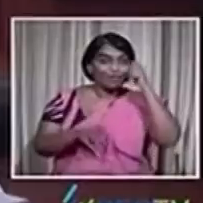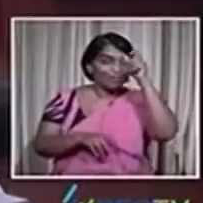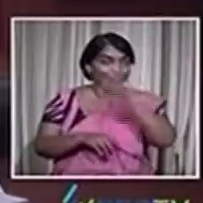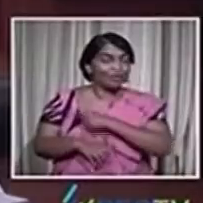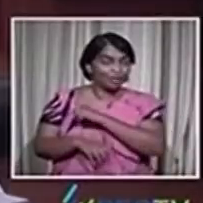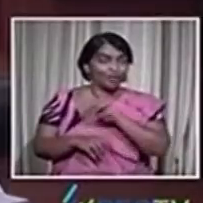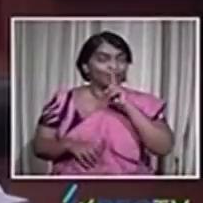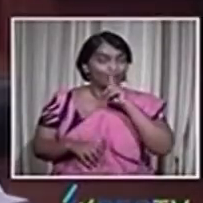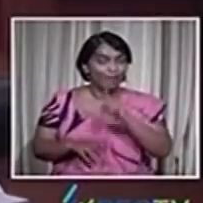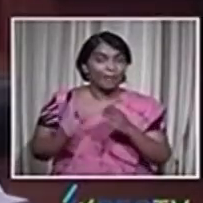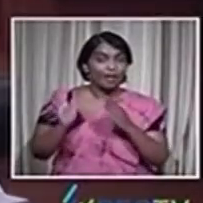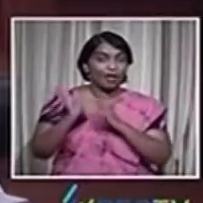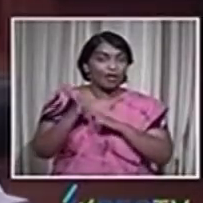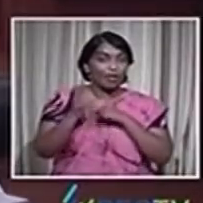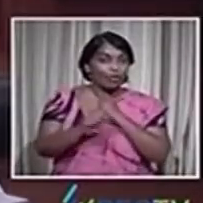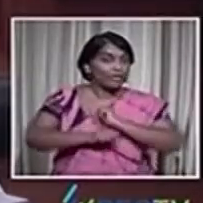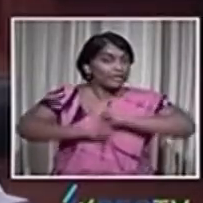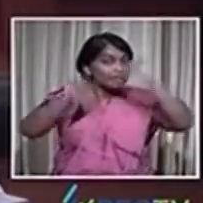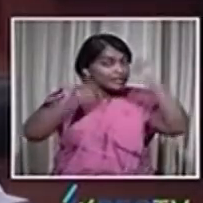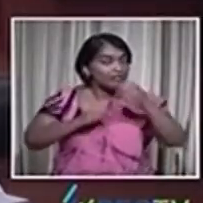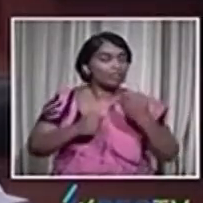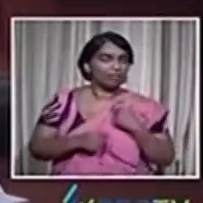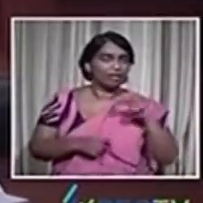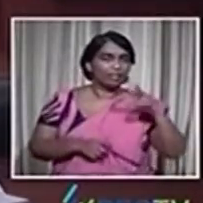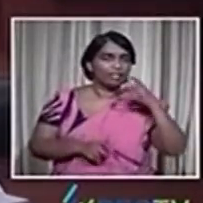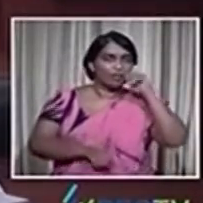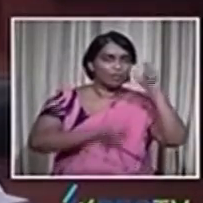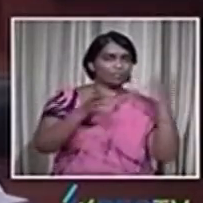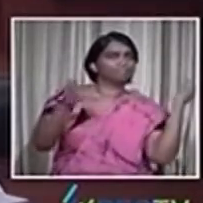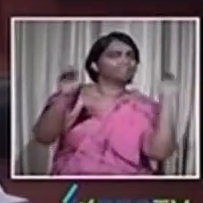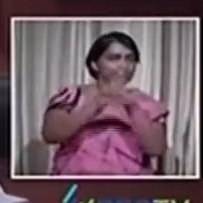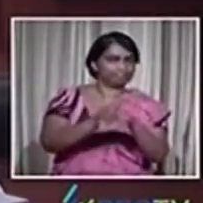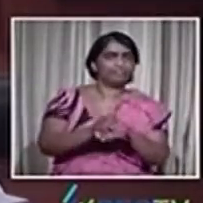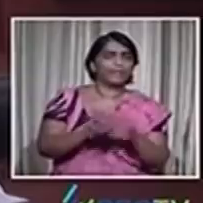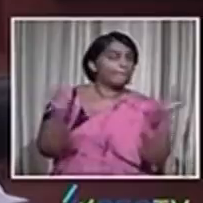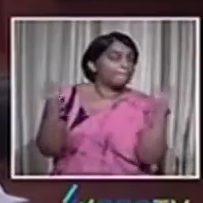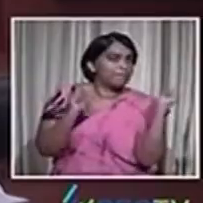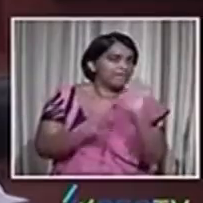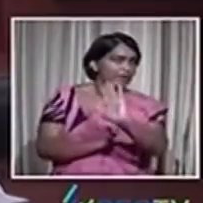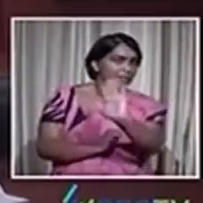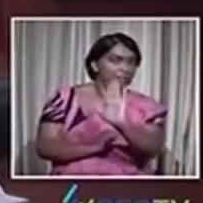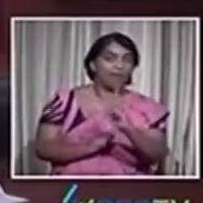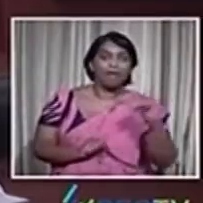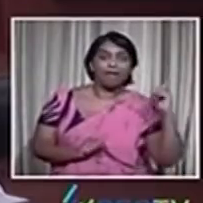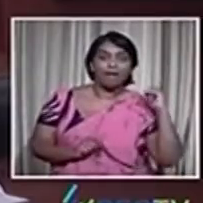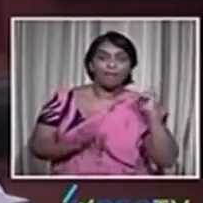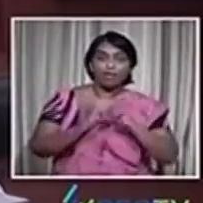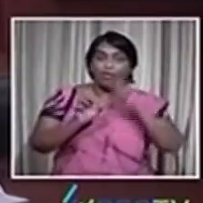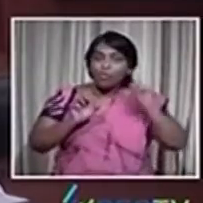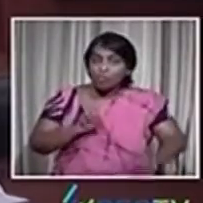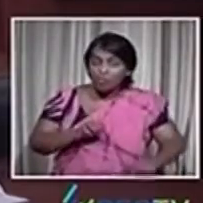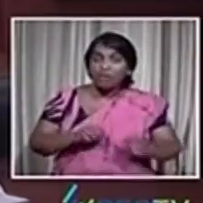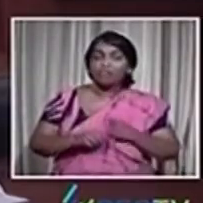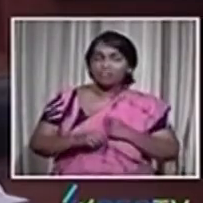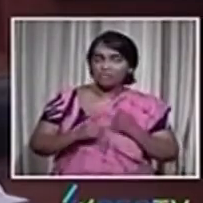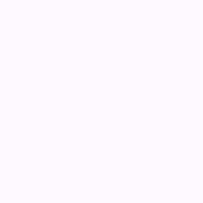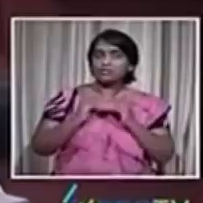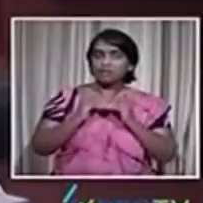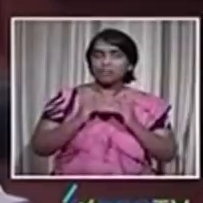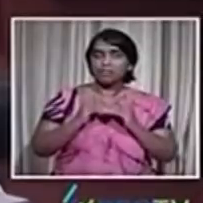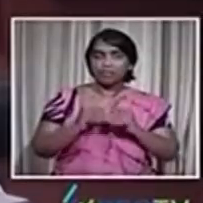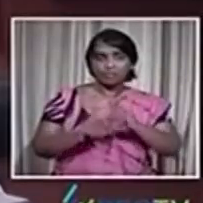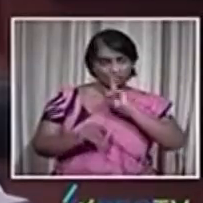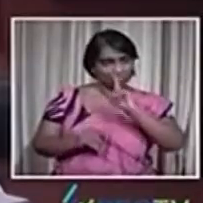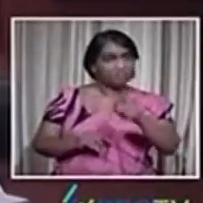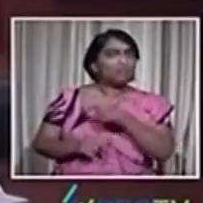was killed in broad daylight. A killer has not been identified yet. Poddala Jayantha was abducted. Tajuddin was killed. The Secretary of Defence